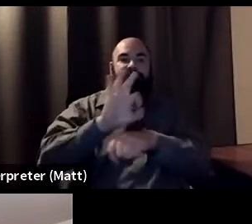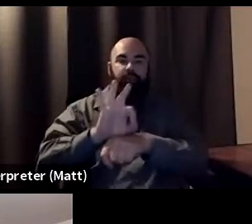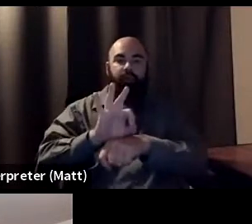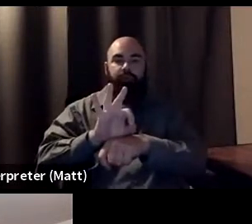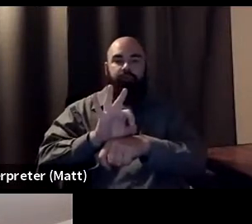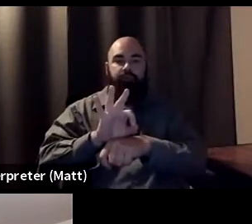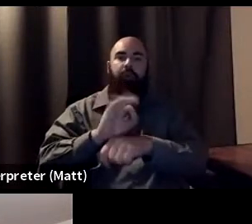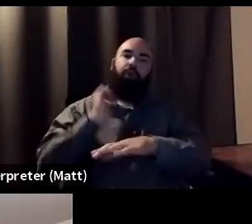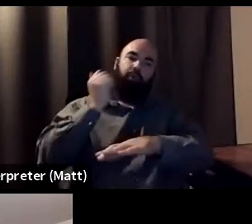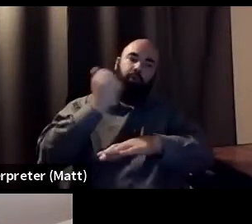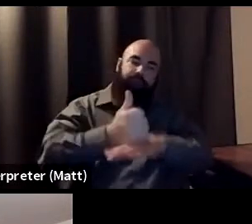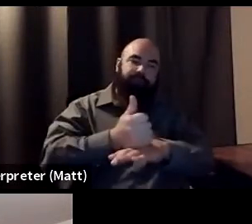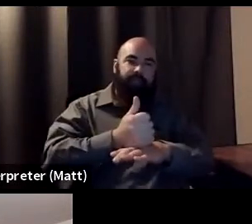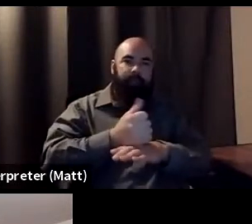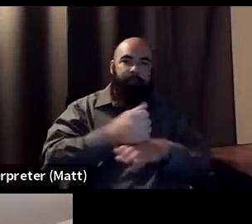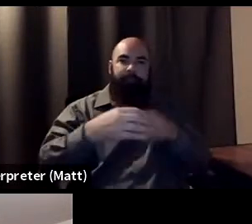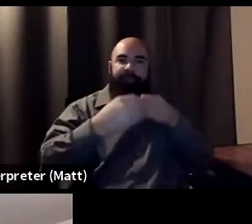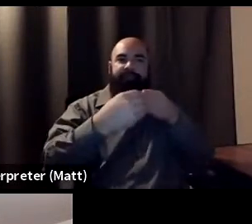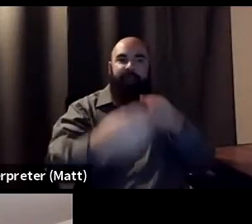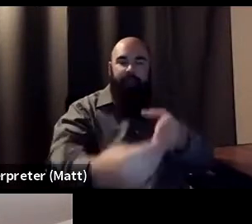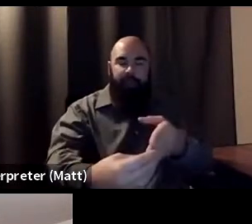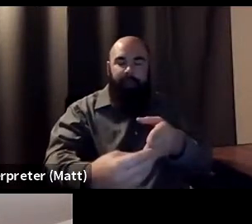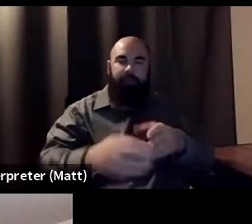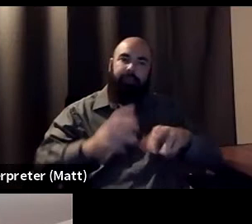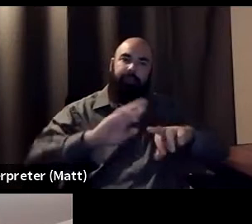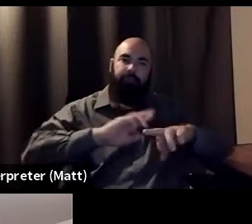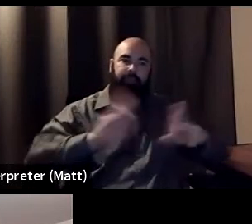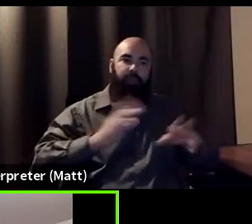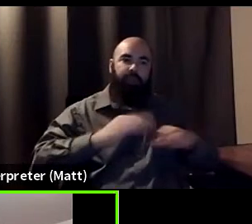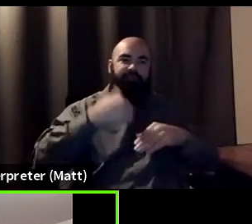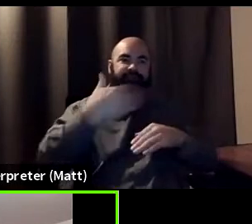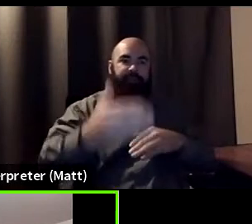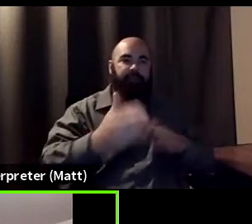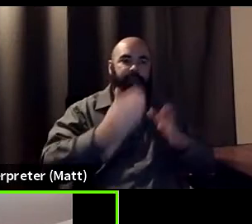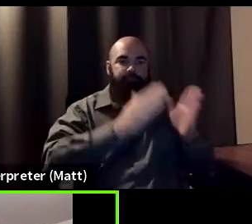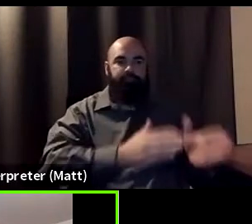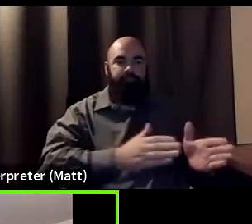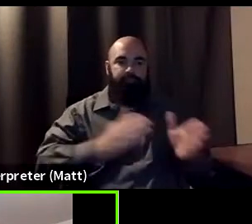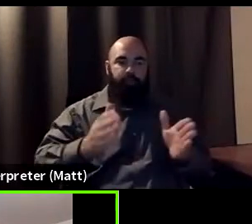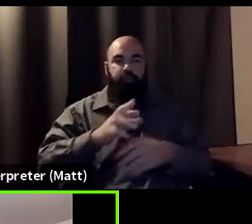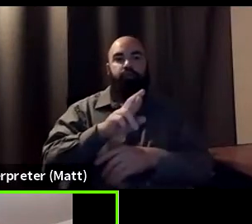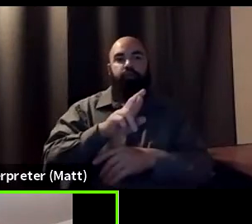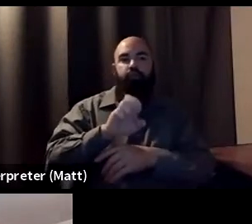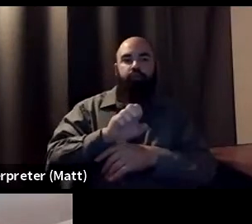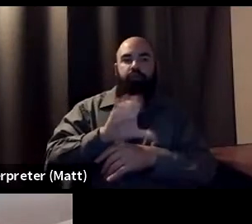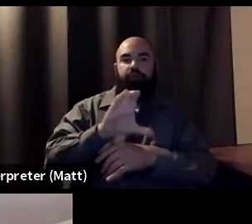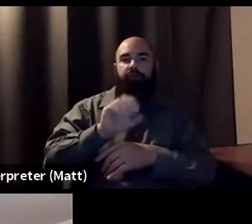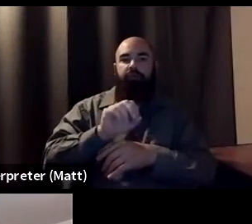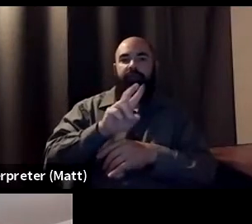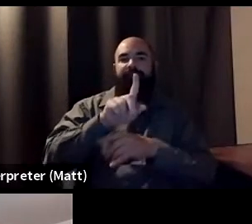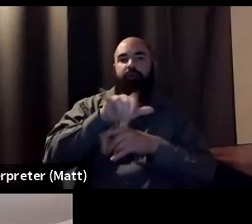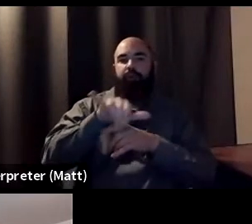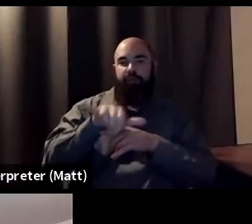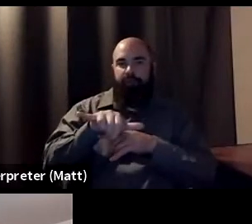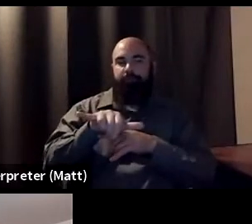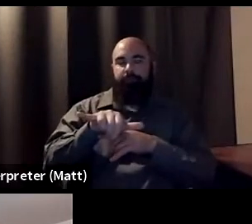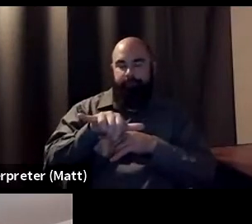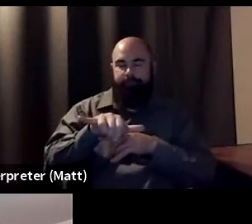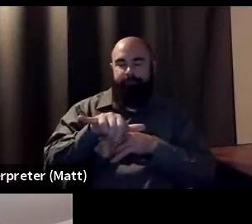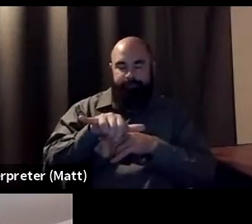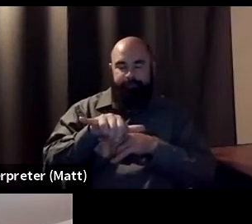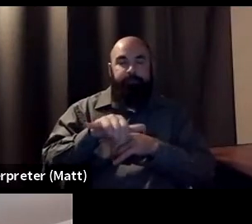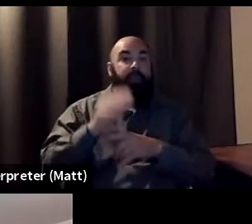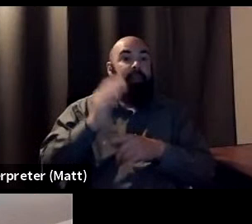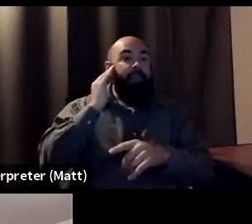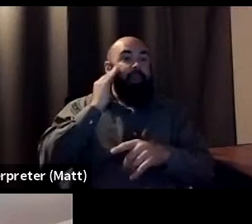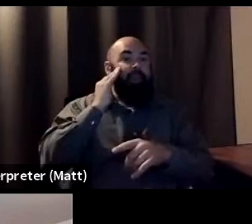everyone in the NRV to navigate the next phase, and that's recovery. If you know someone interested in watching tonight's program,